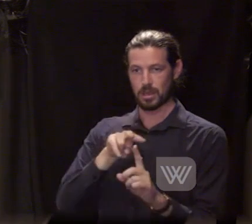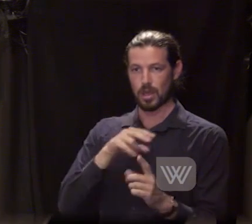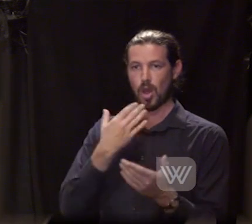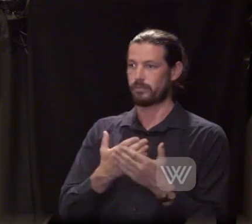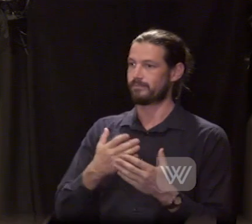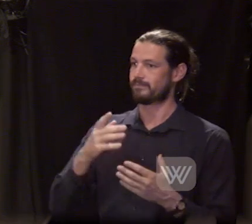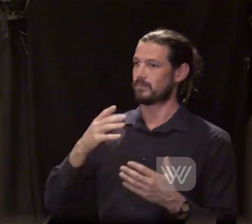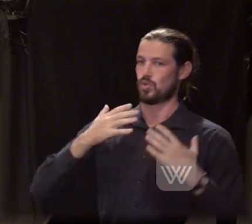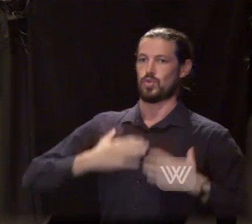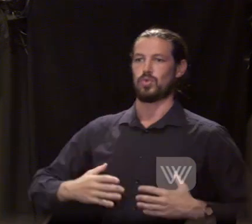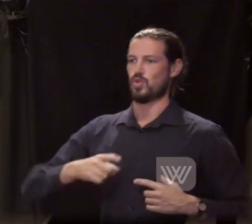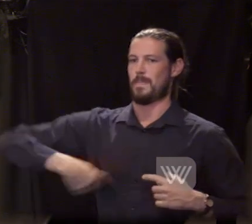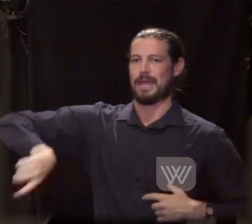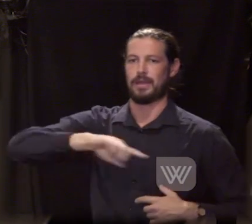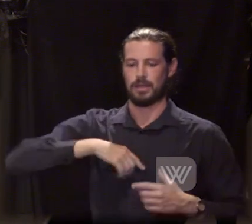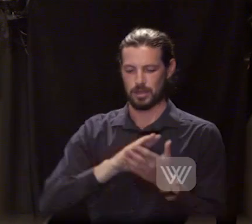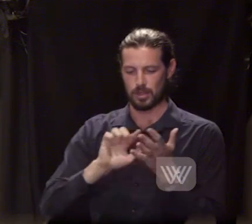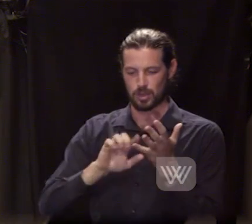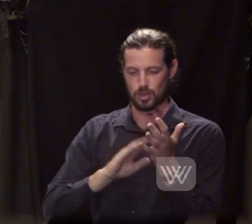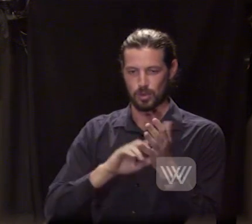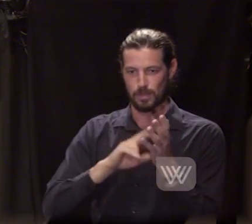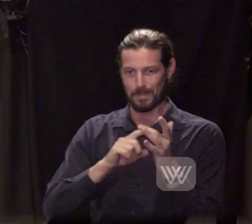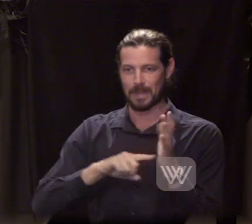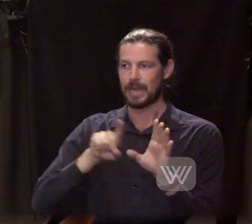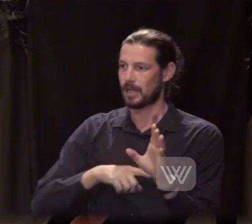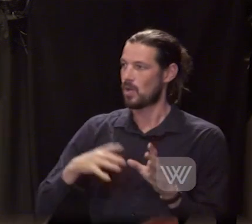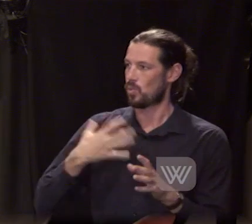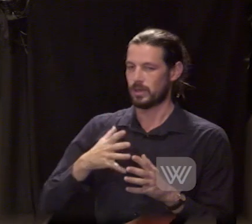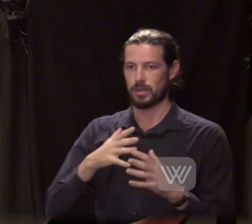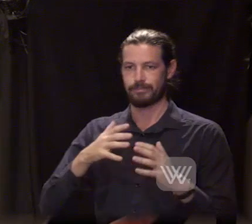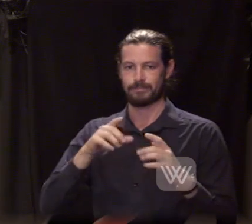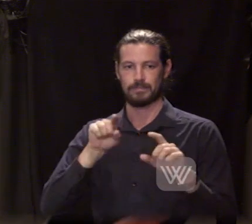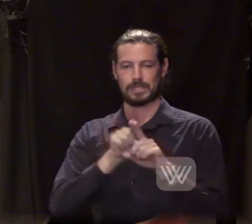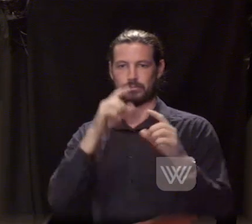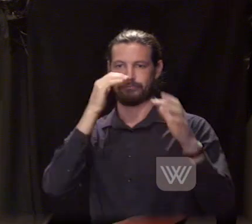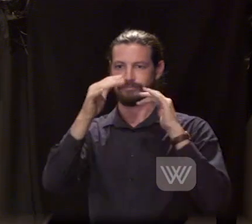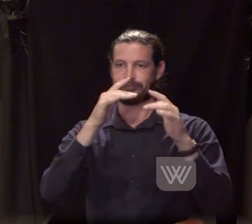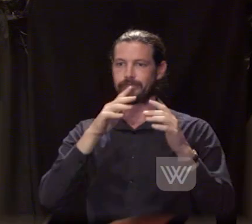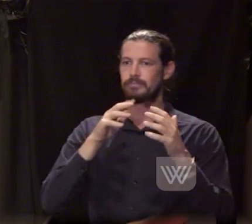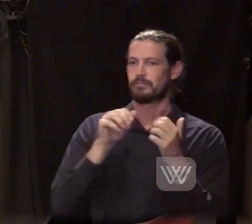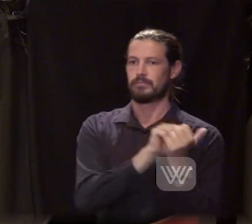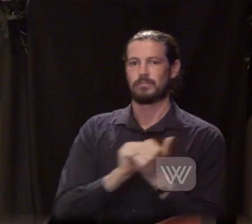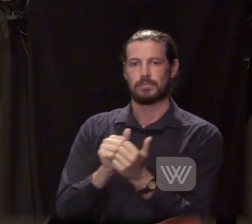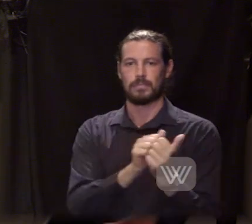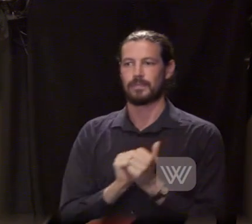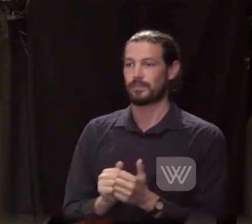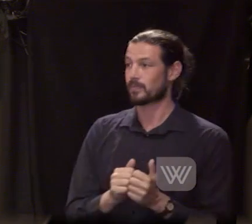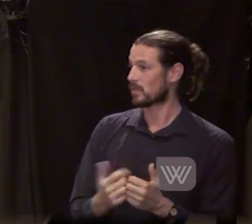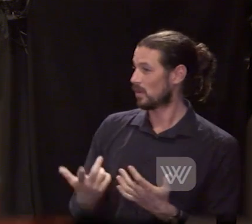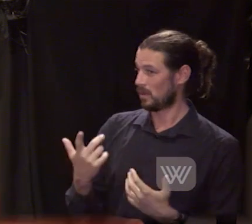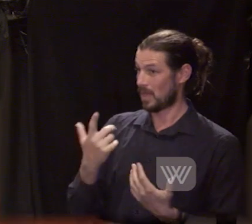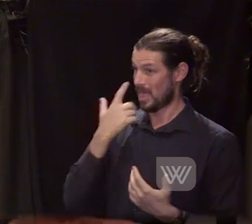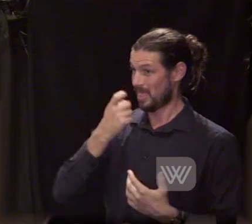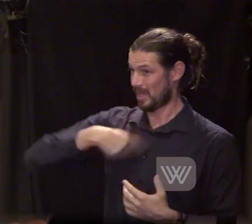have to work together and we have to be on the same page. And the one thing we have in common is that we all live on the same planet. And it's not